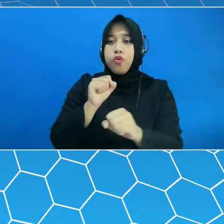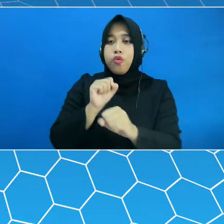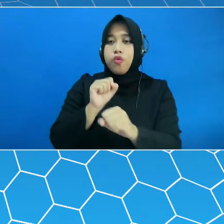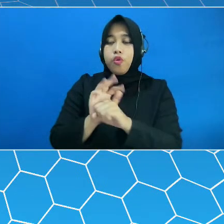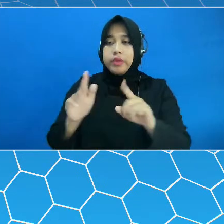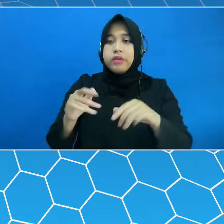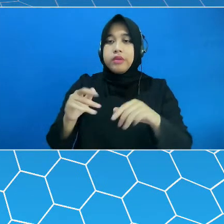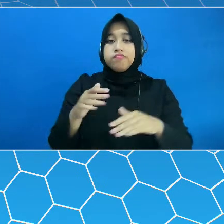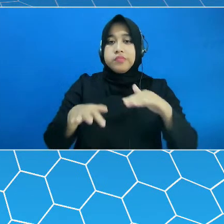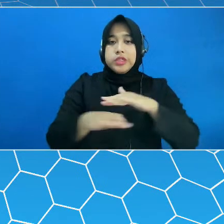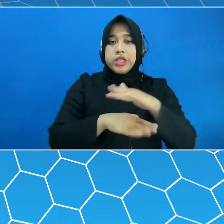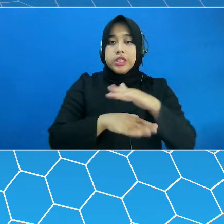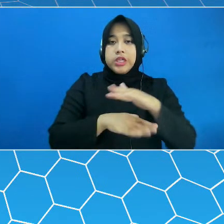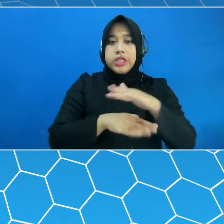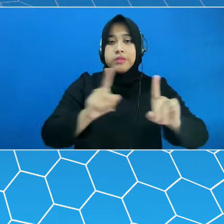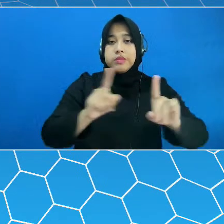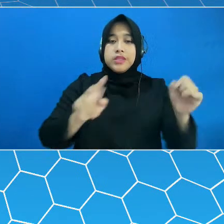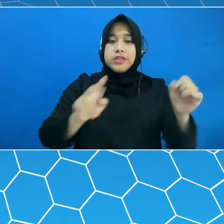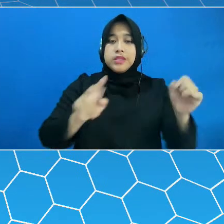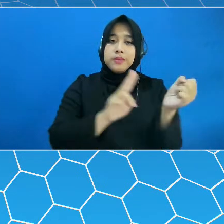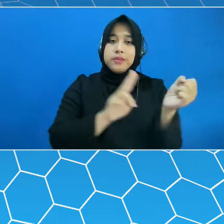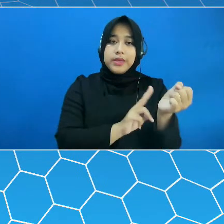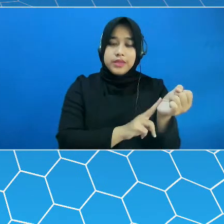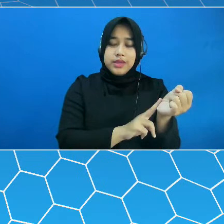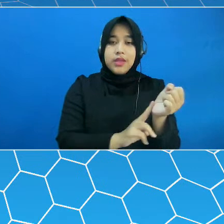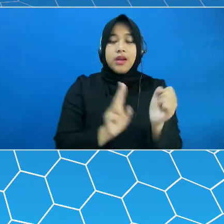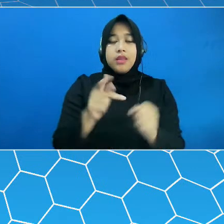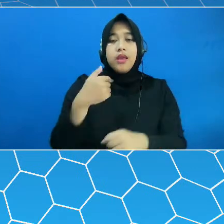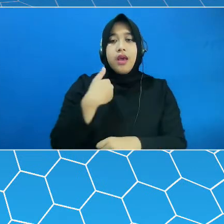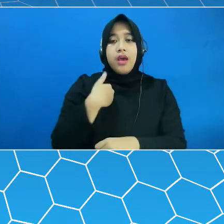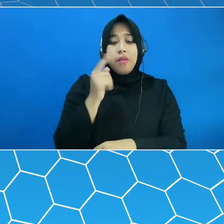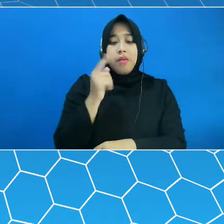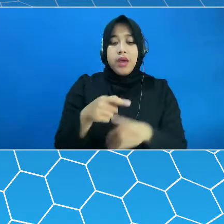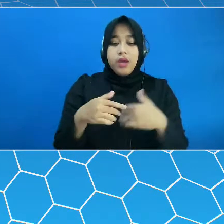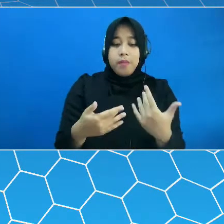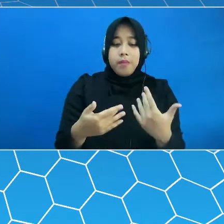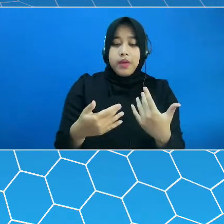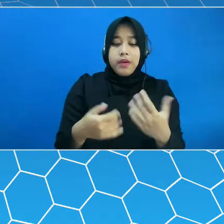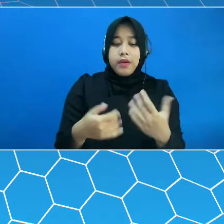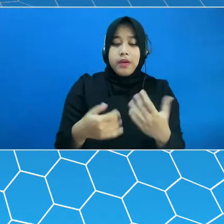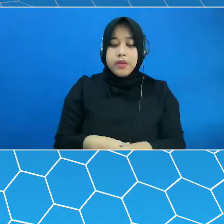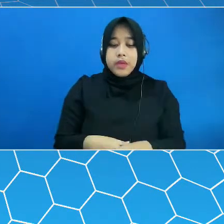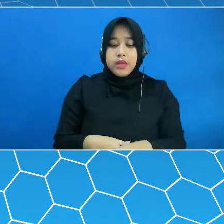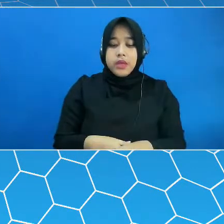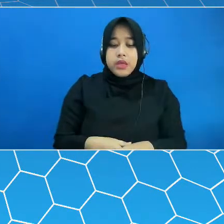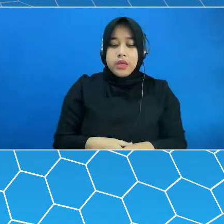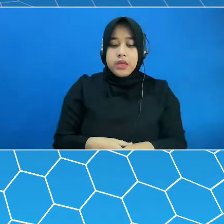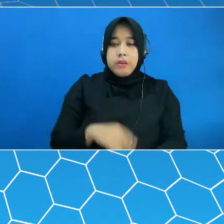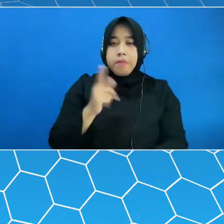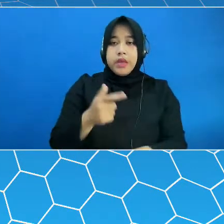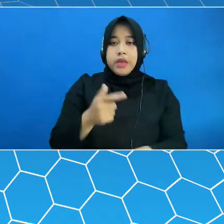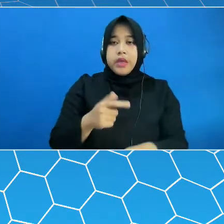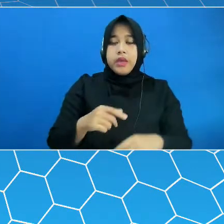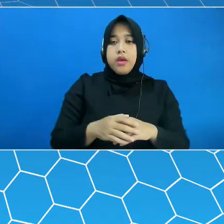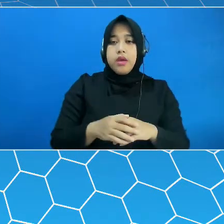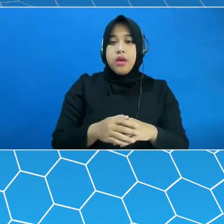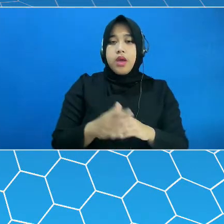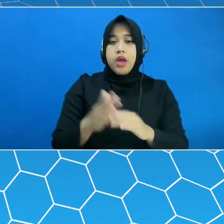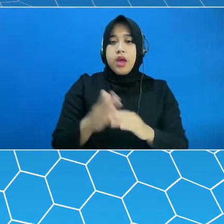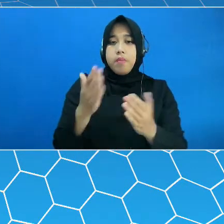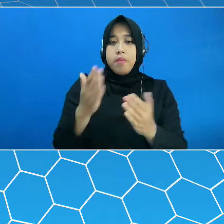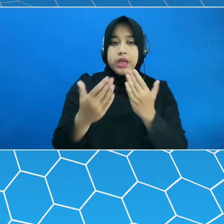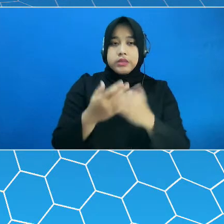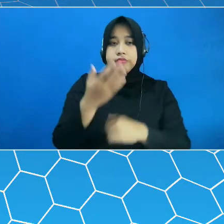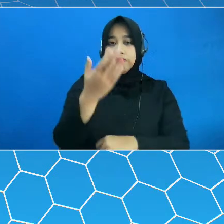So there will be the use of the ATOM5 platform, which is configured for the study by experts from the University